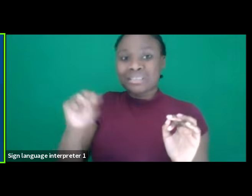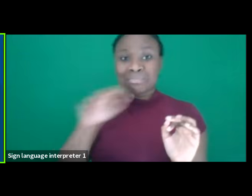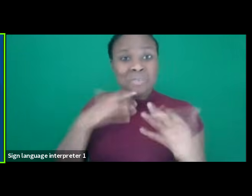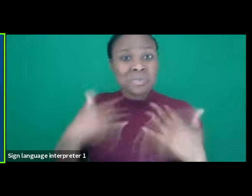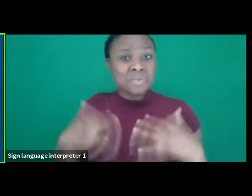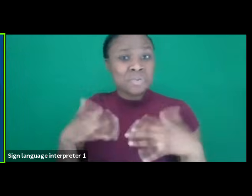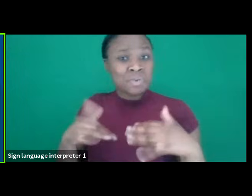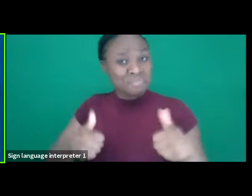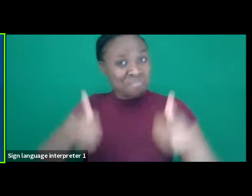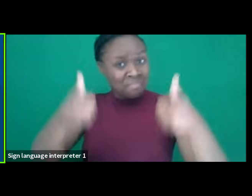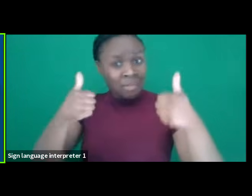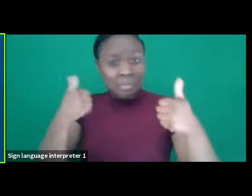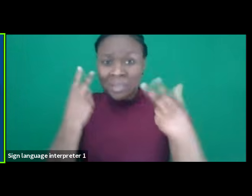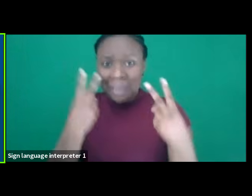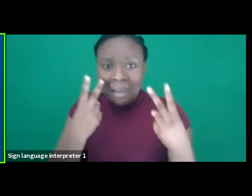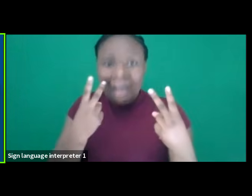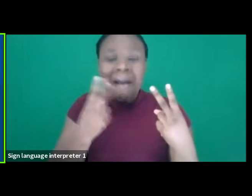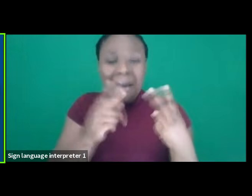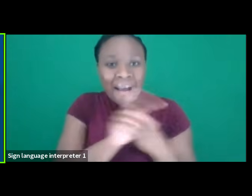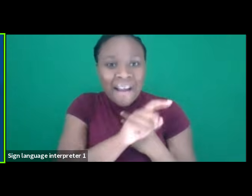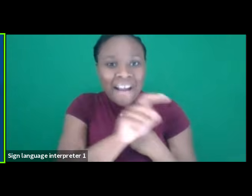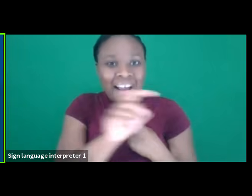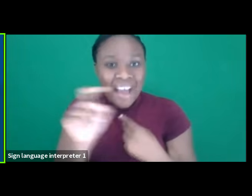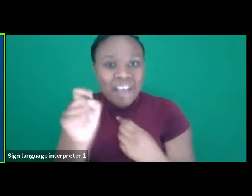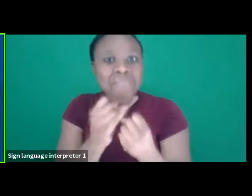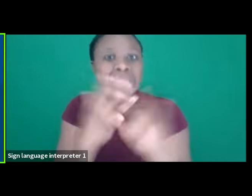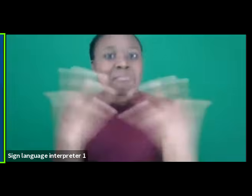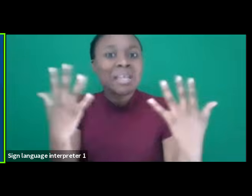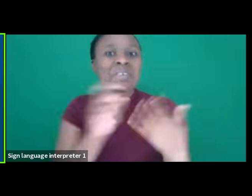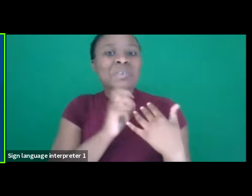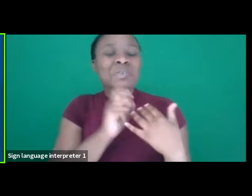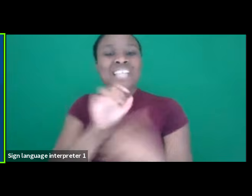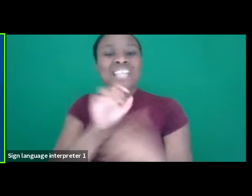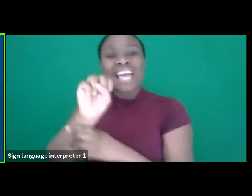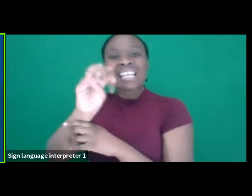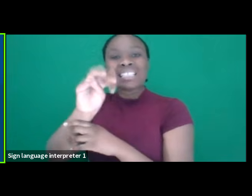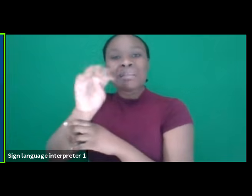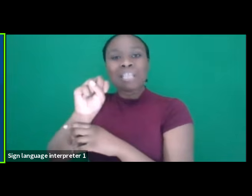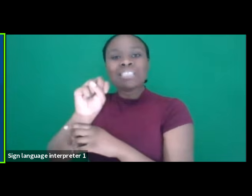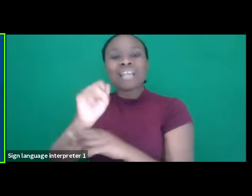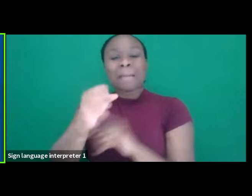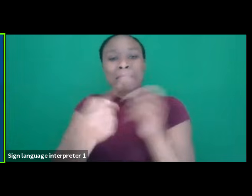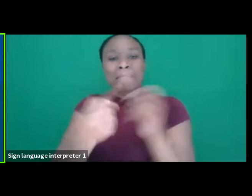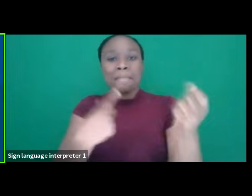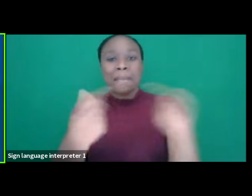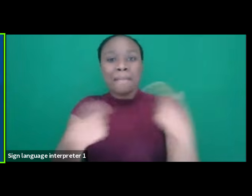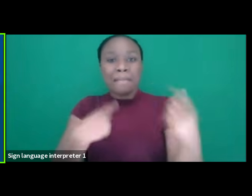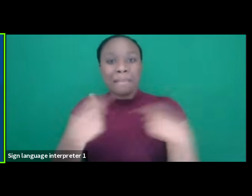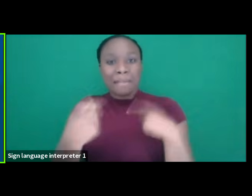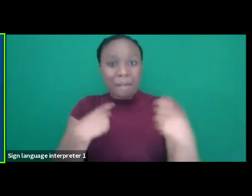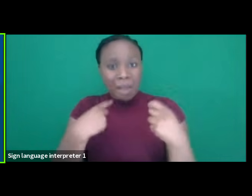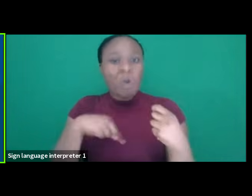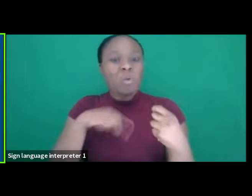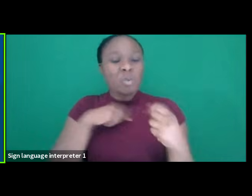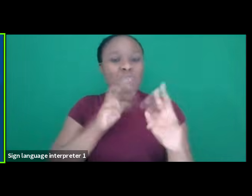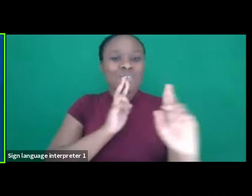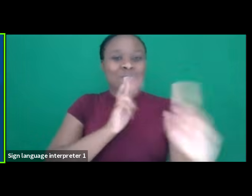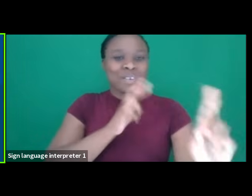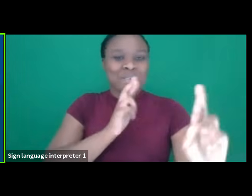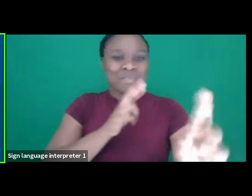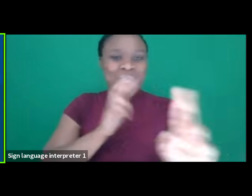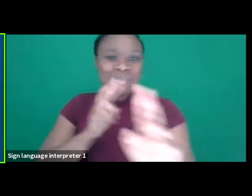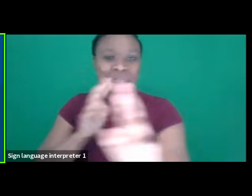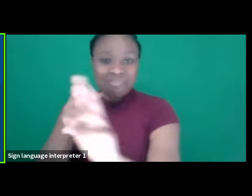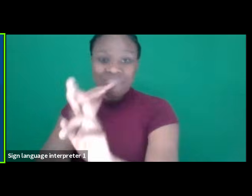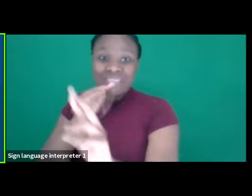SMS through to us, and we're able to give them some information that they are asking for. Over time, we intend to improve